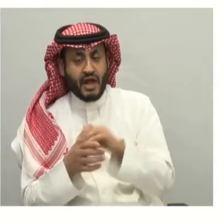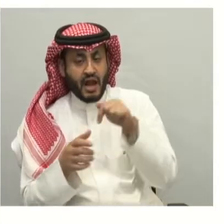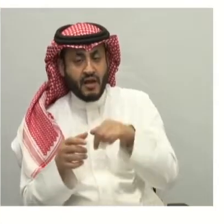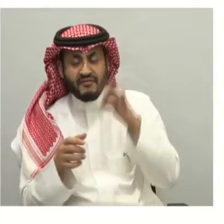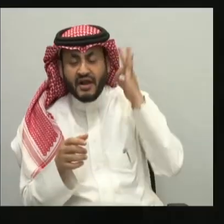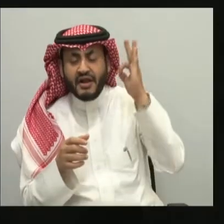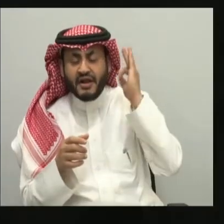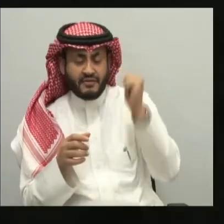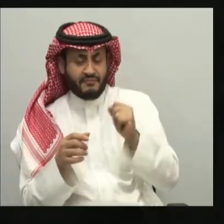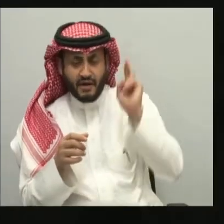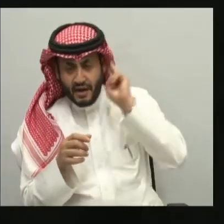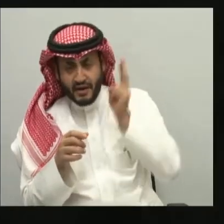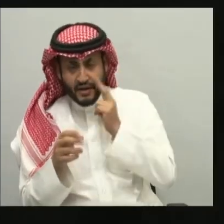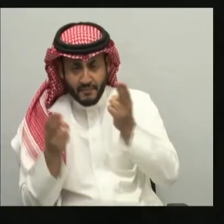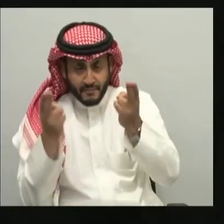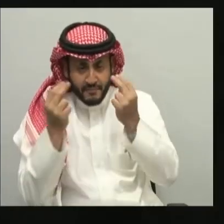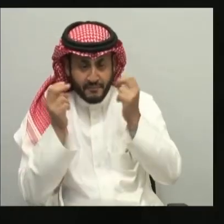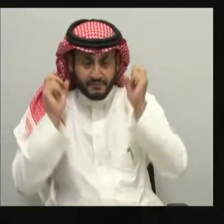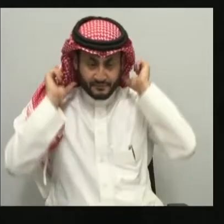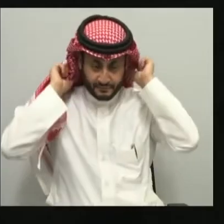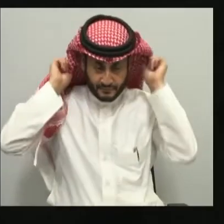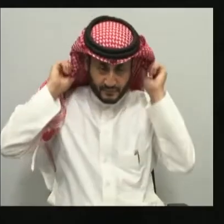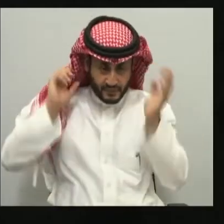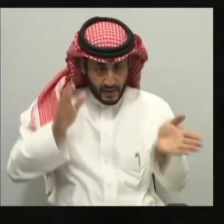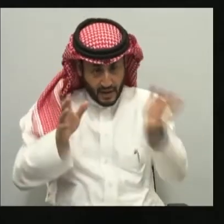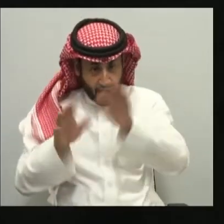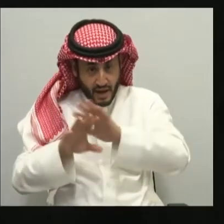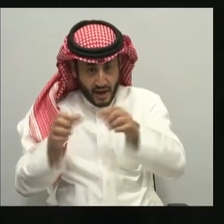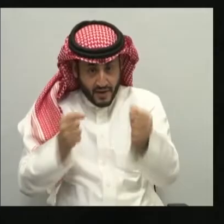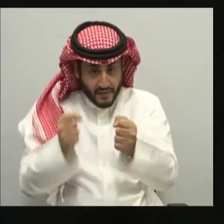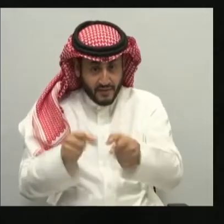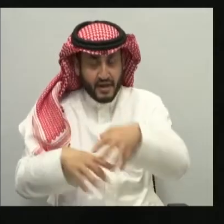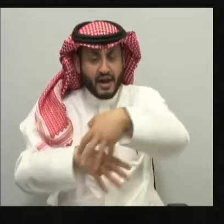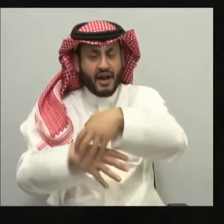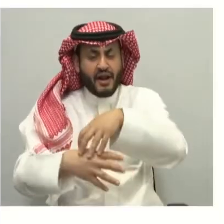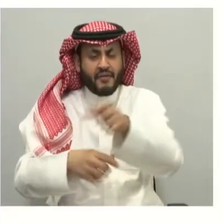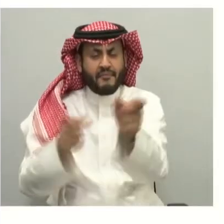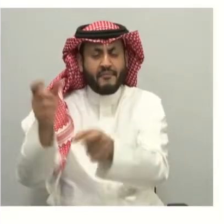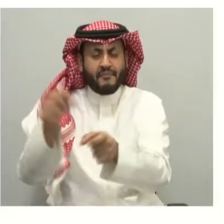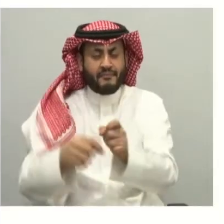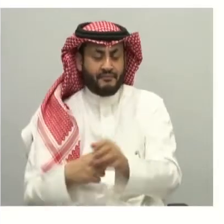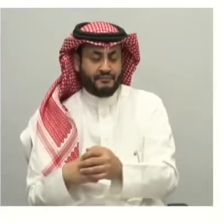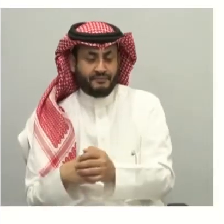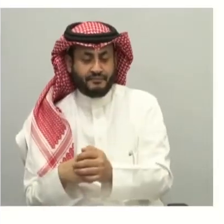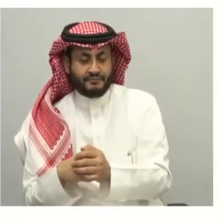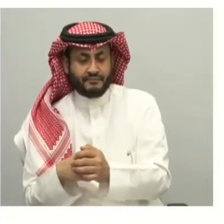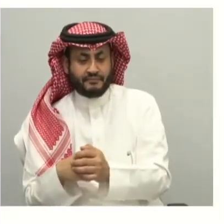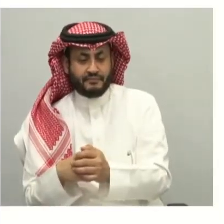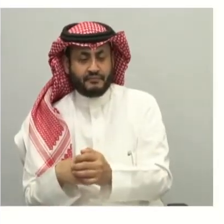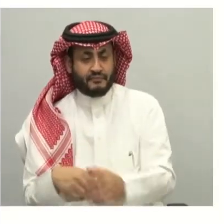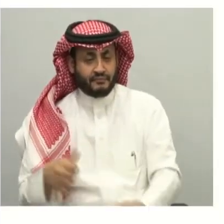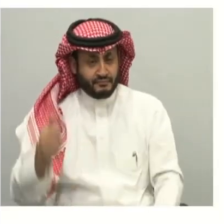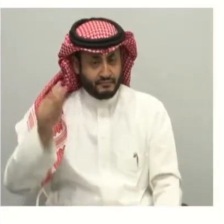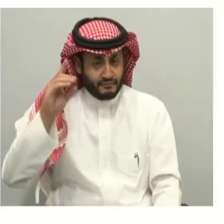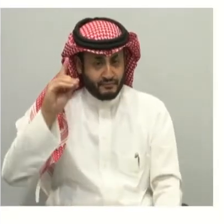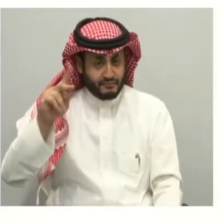a listening exercise. And what we need to do in this listening exercise, we need to know what are Adnan and